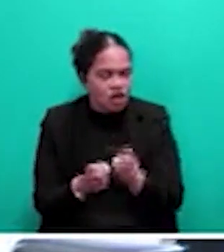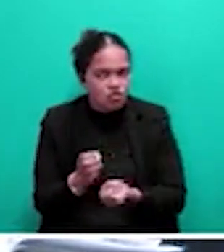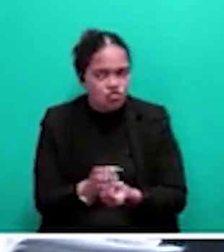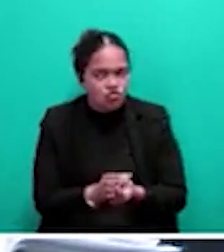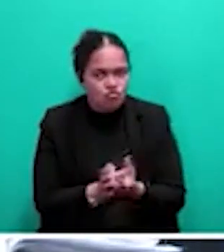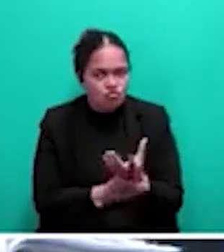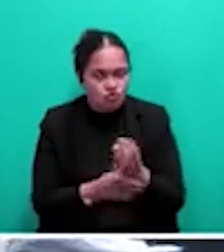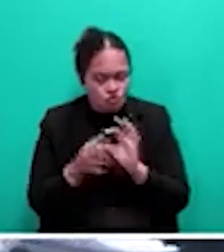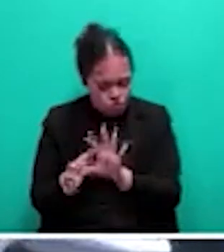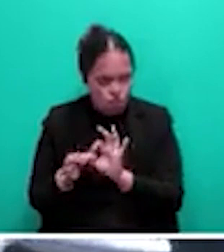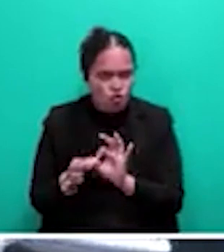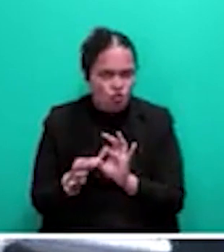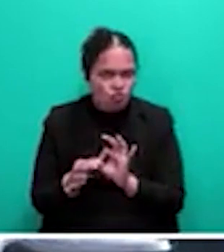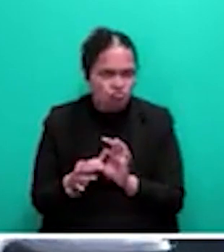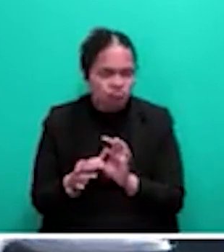its financial base.